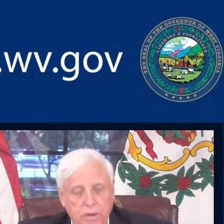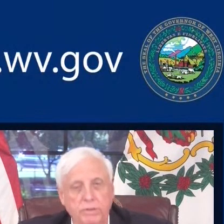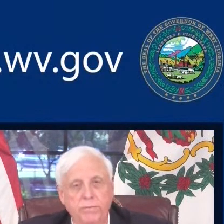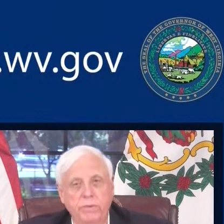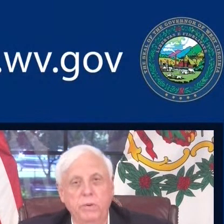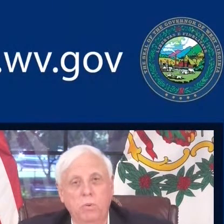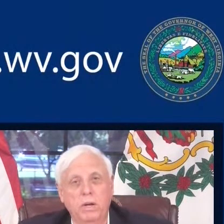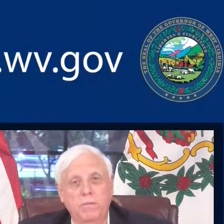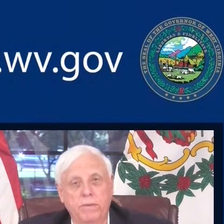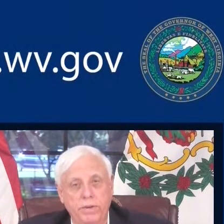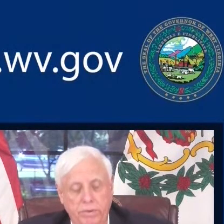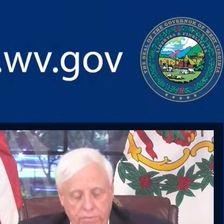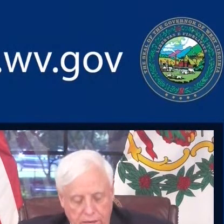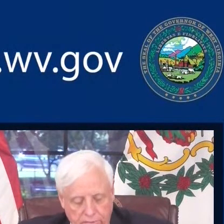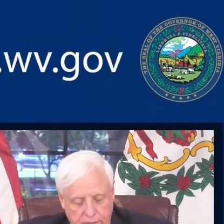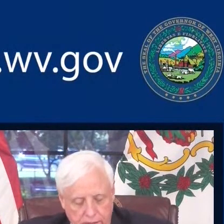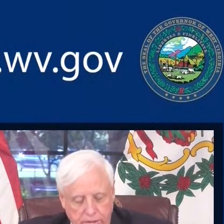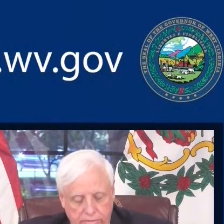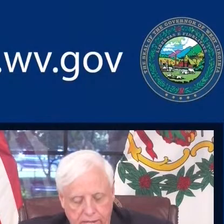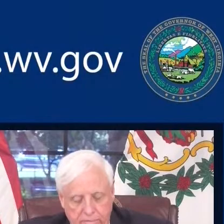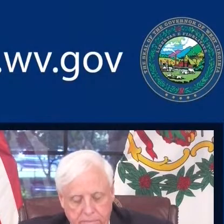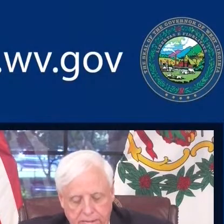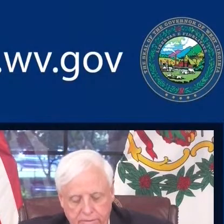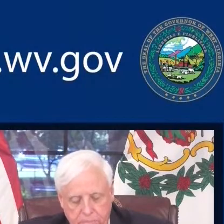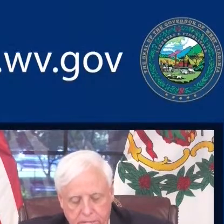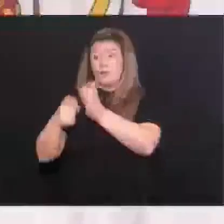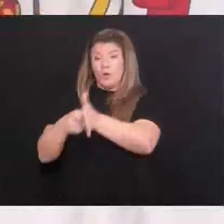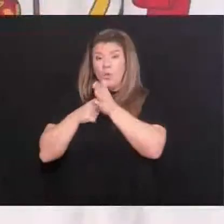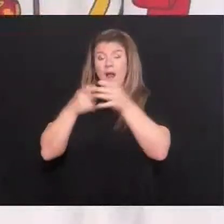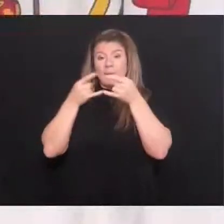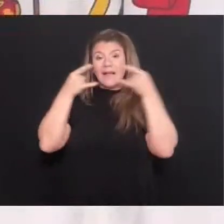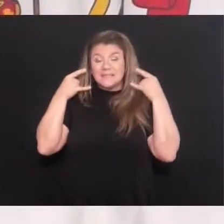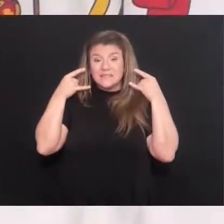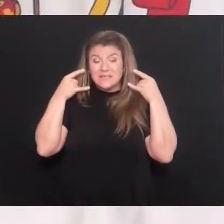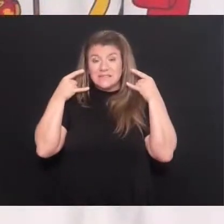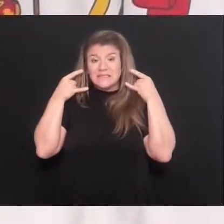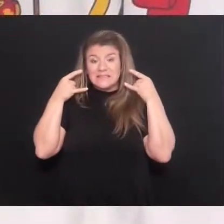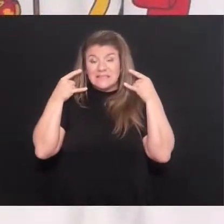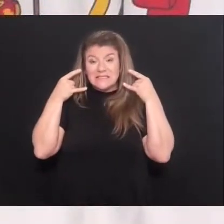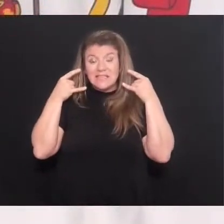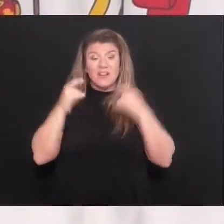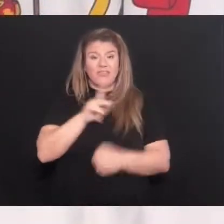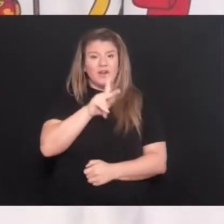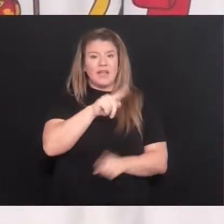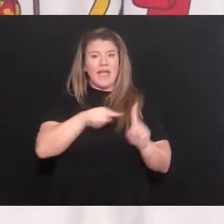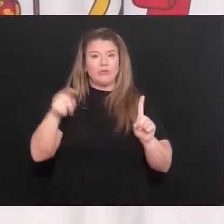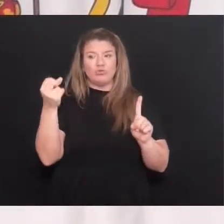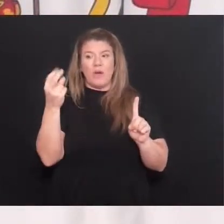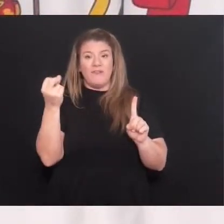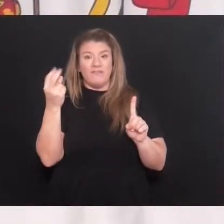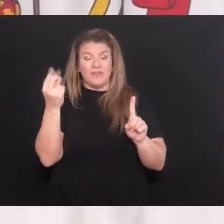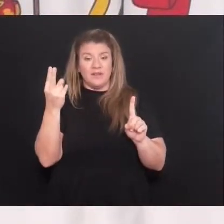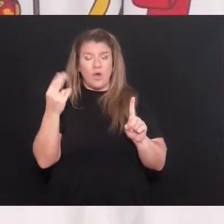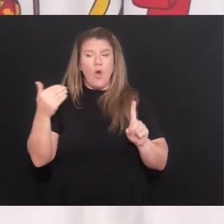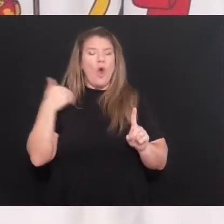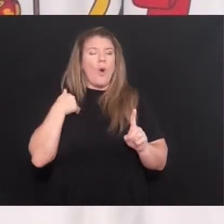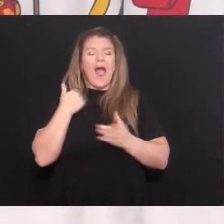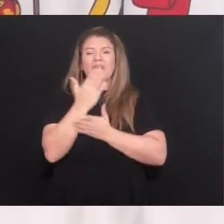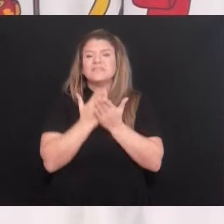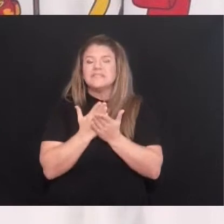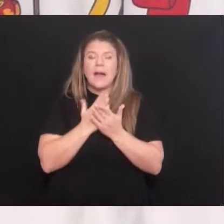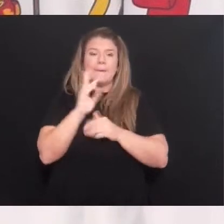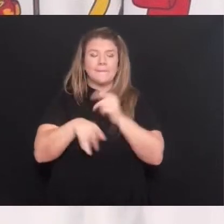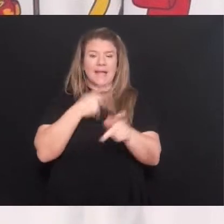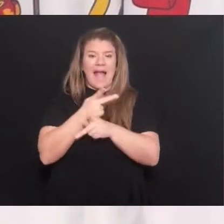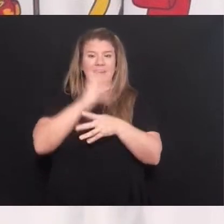We're now up to 51 of our 55 counties that have mask mandates for K through 12 or have some